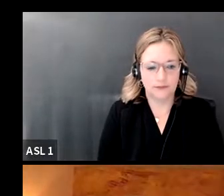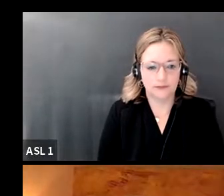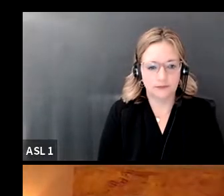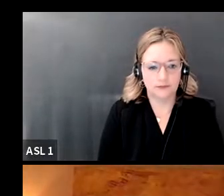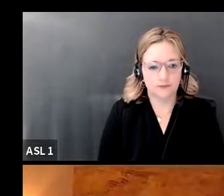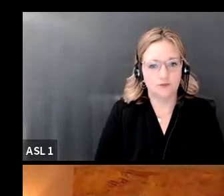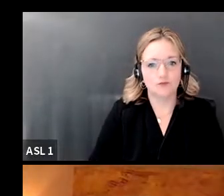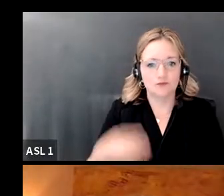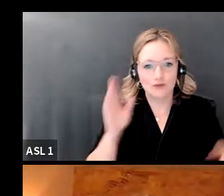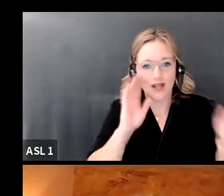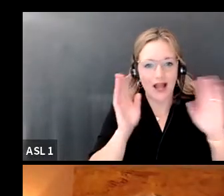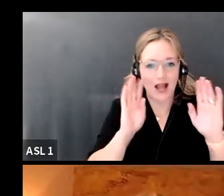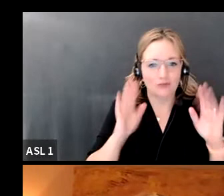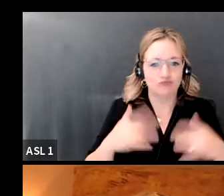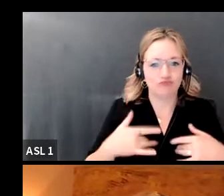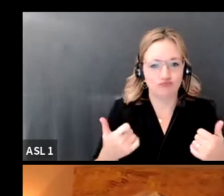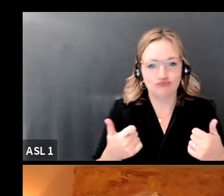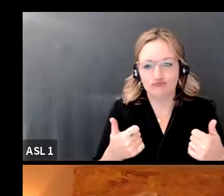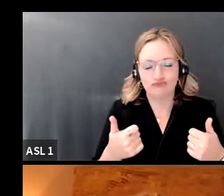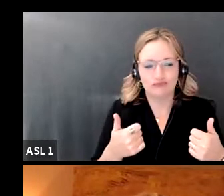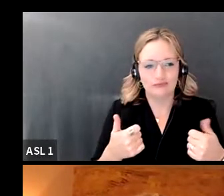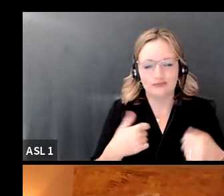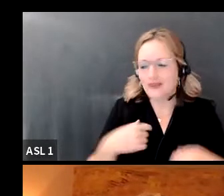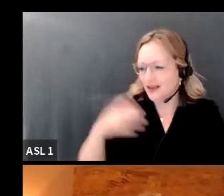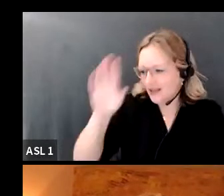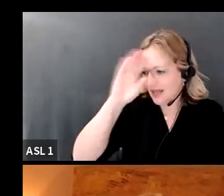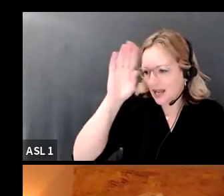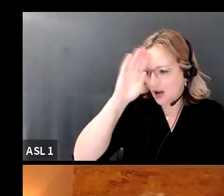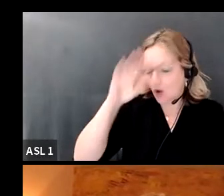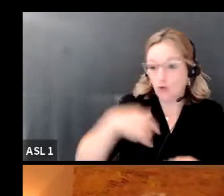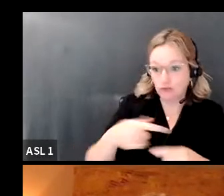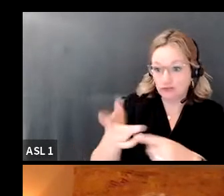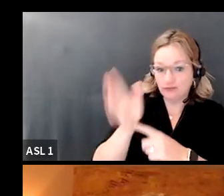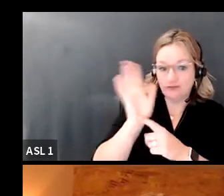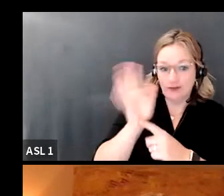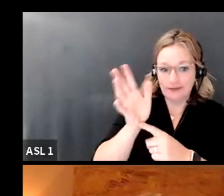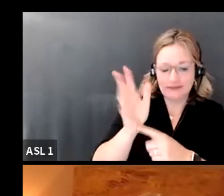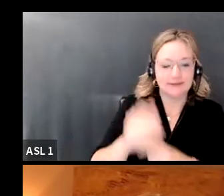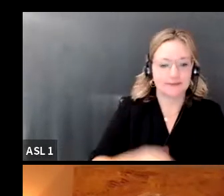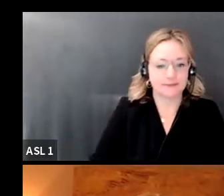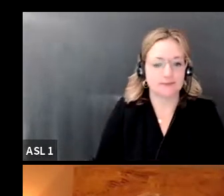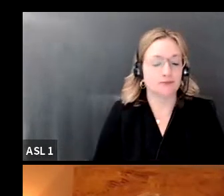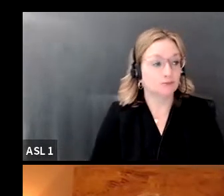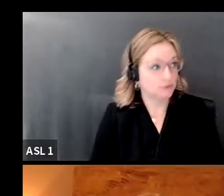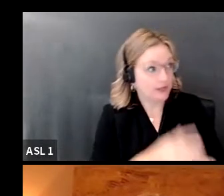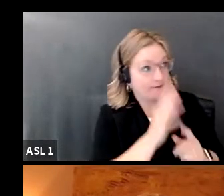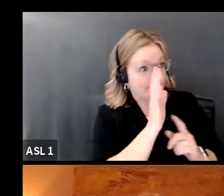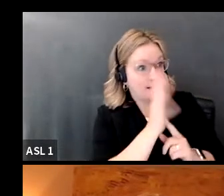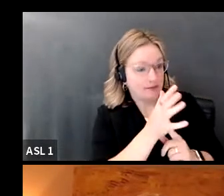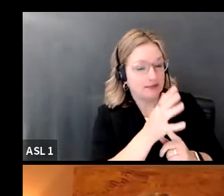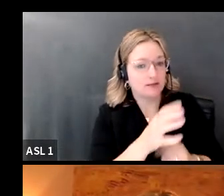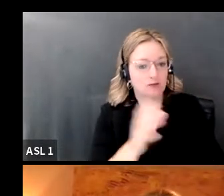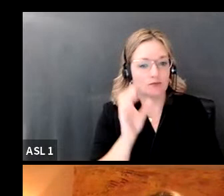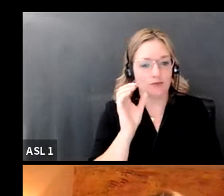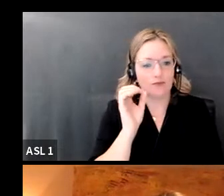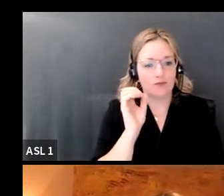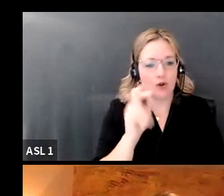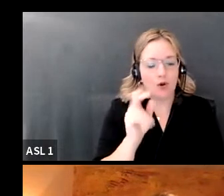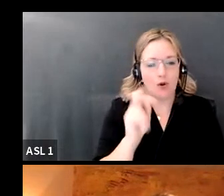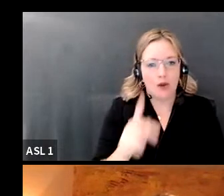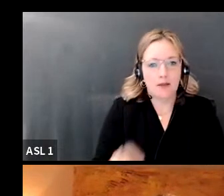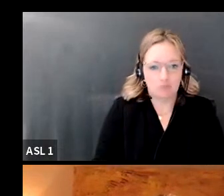hey guys how's it going hello muhammad you have five minutes five minutes all right yes okay